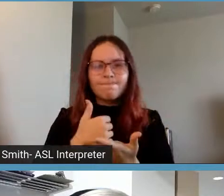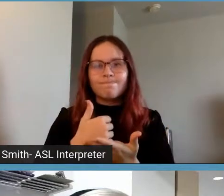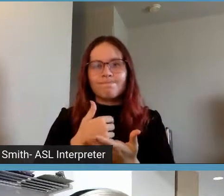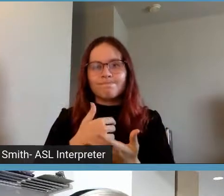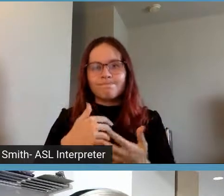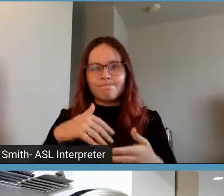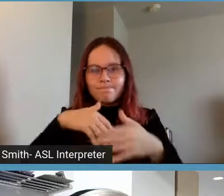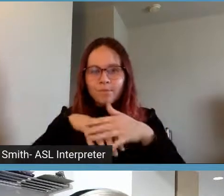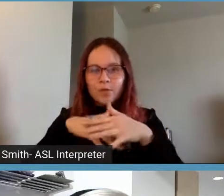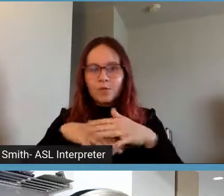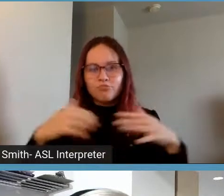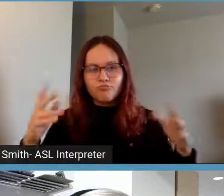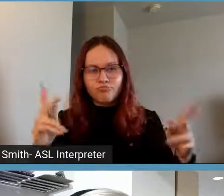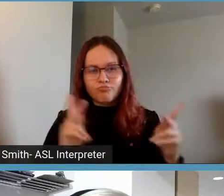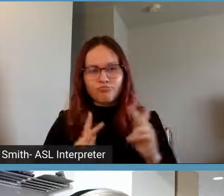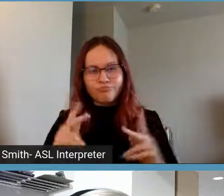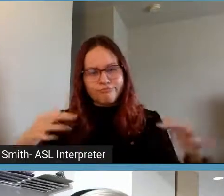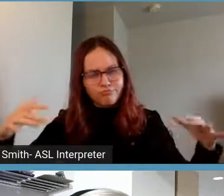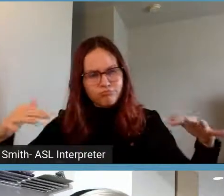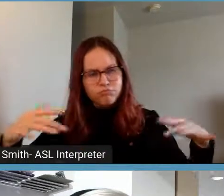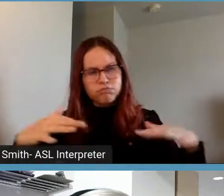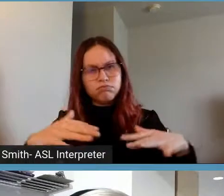this just a pandemic thing? And